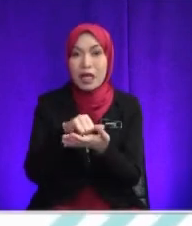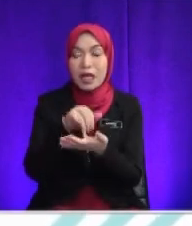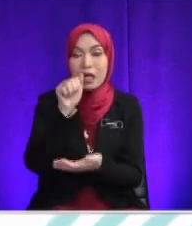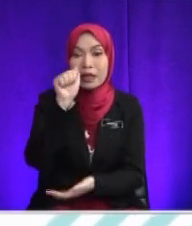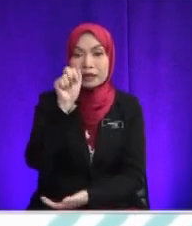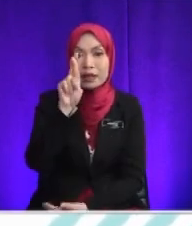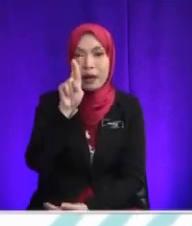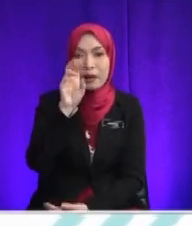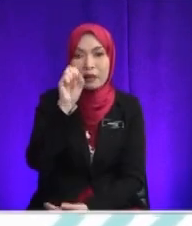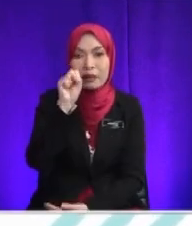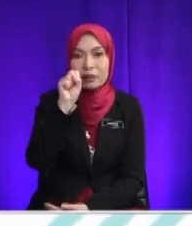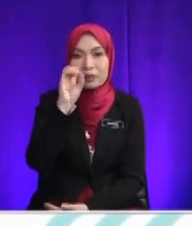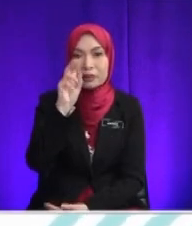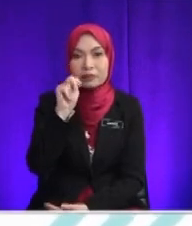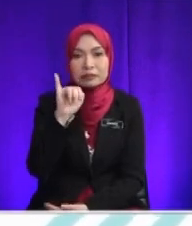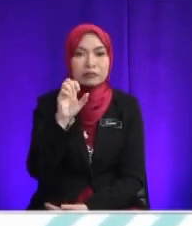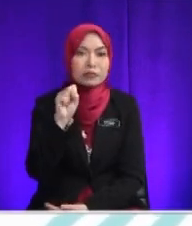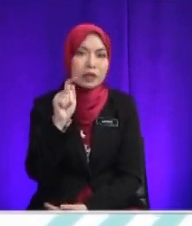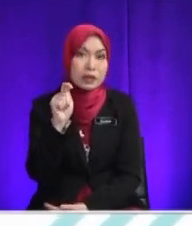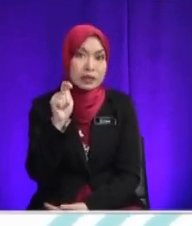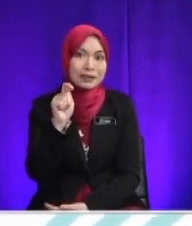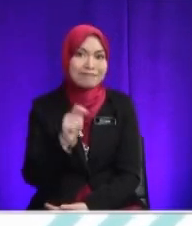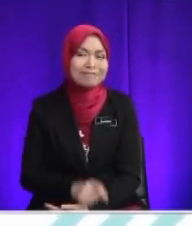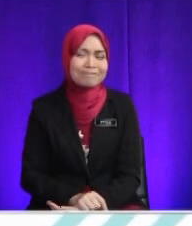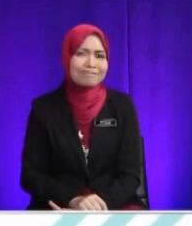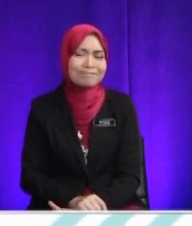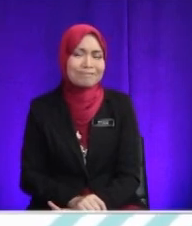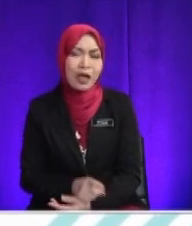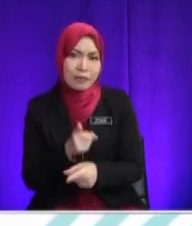agree? Is that true or false?